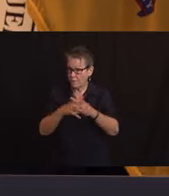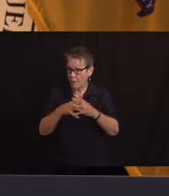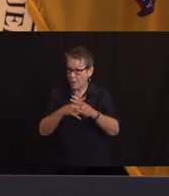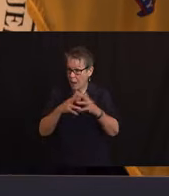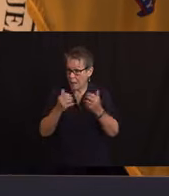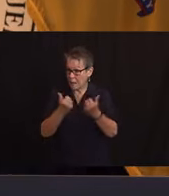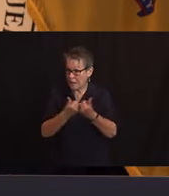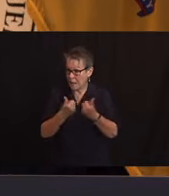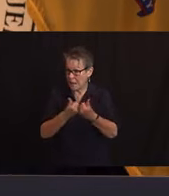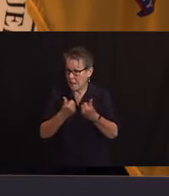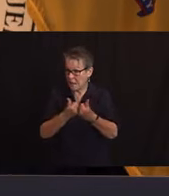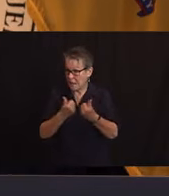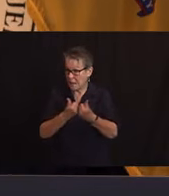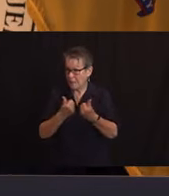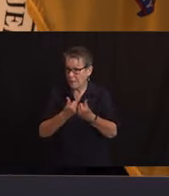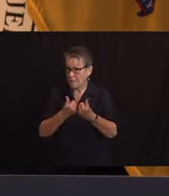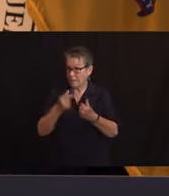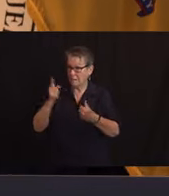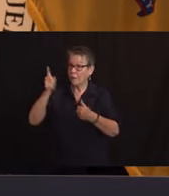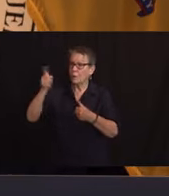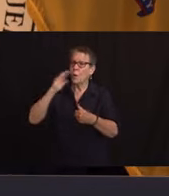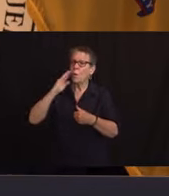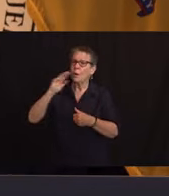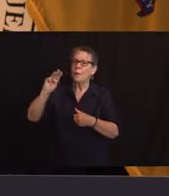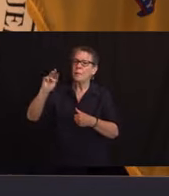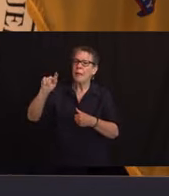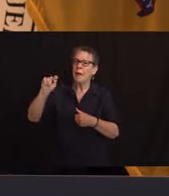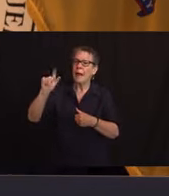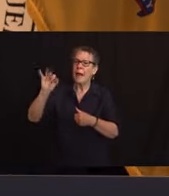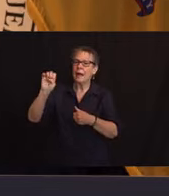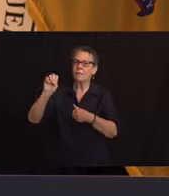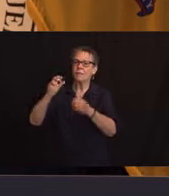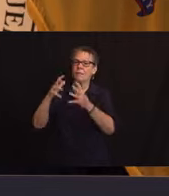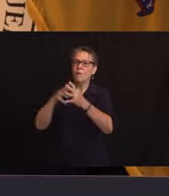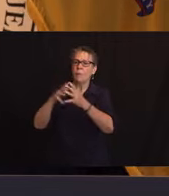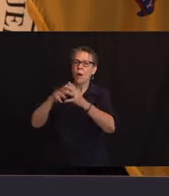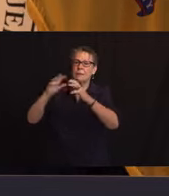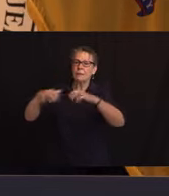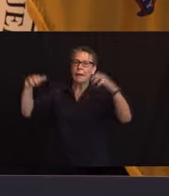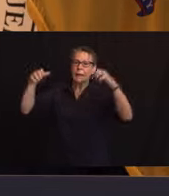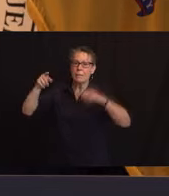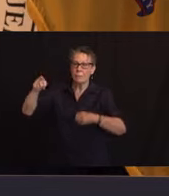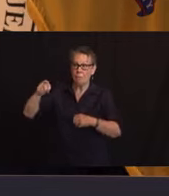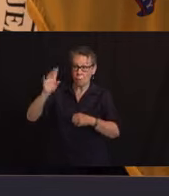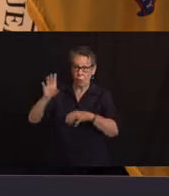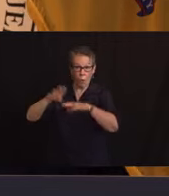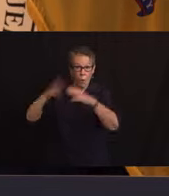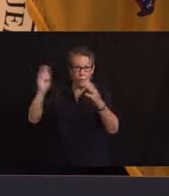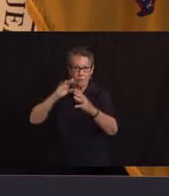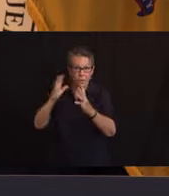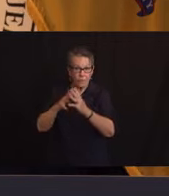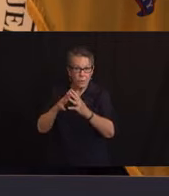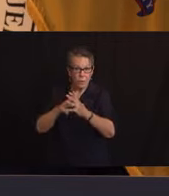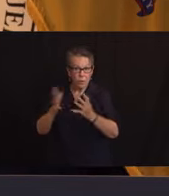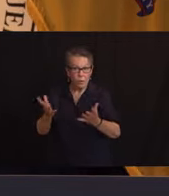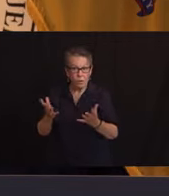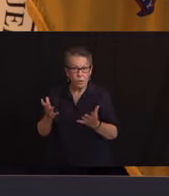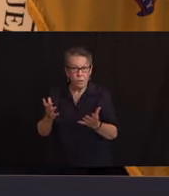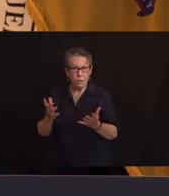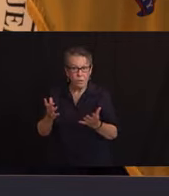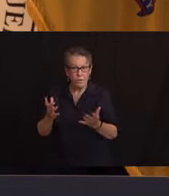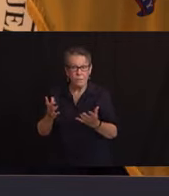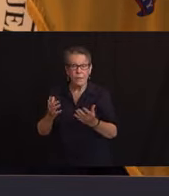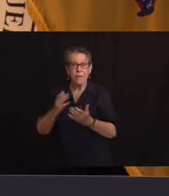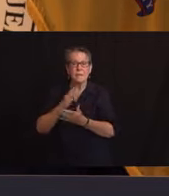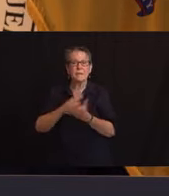about a third of vaccinated people are willing to get the shot for cash. Are you open to a program like that in New Jersey, like the ones in place in Detroit and West Virginia? And